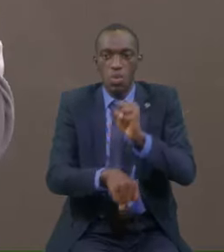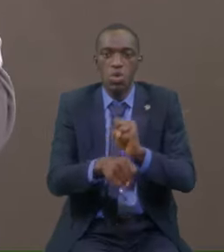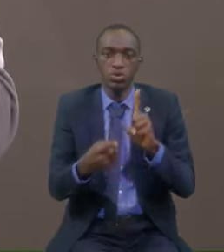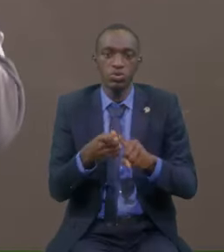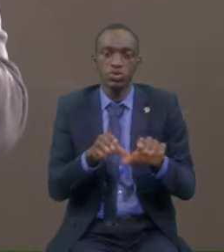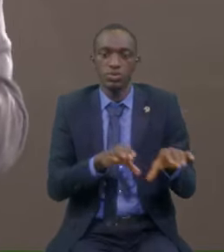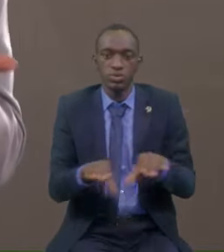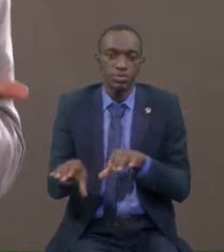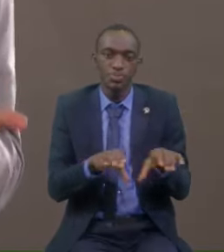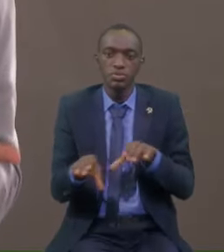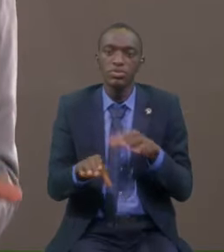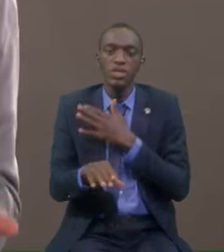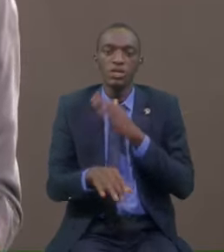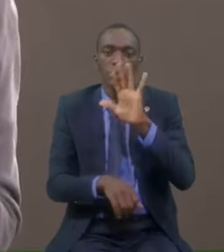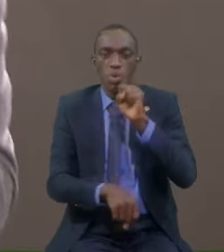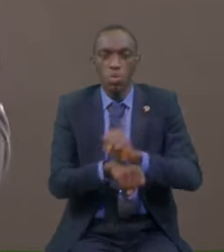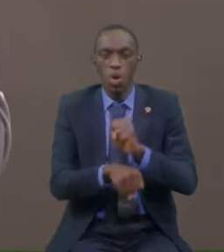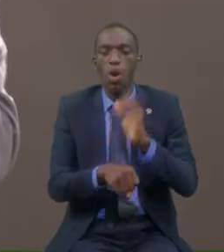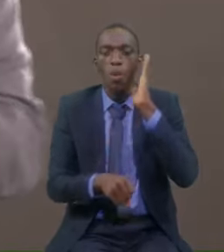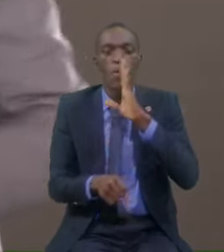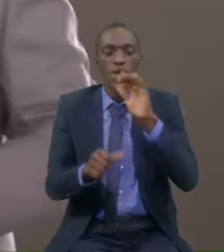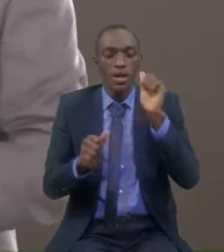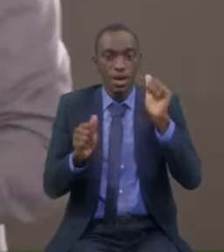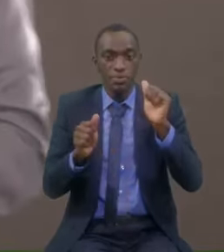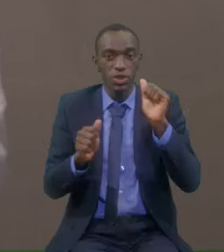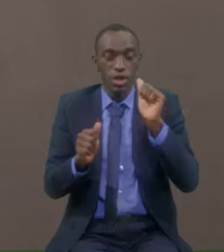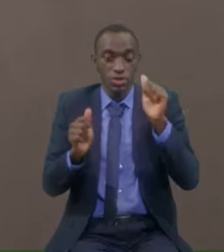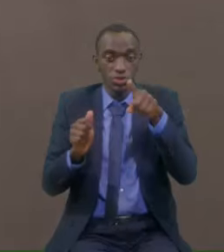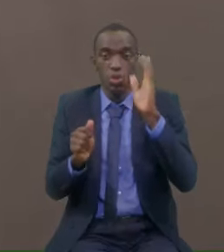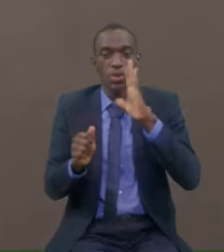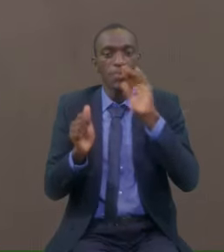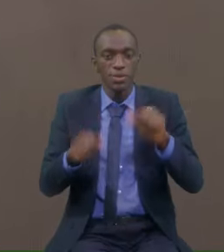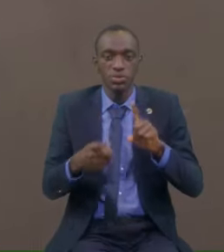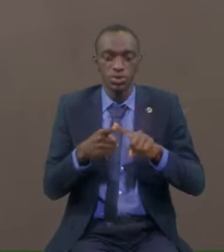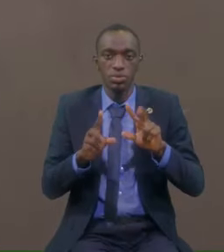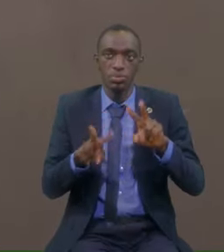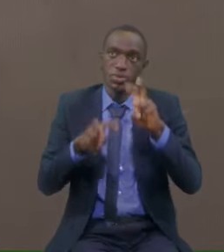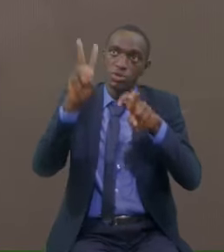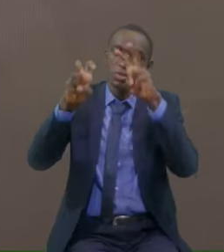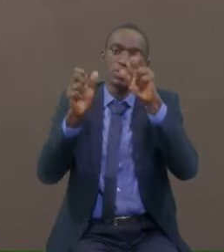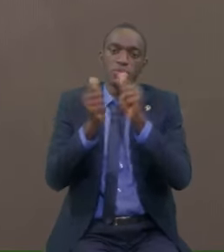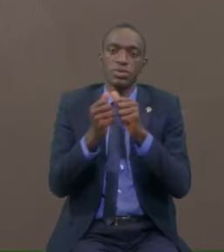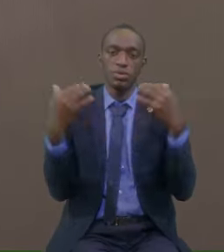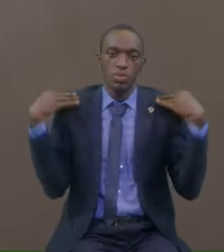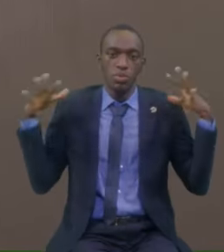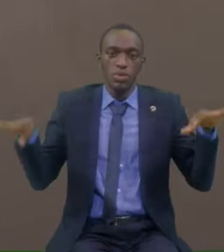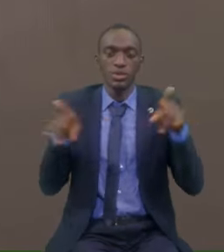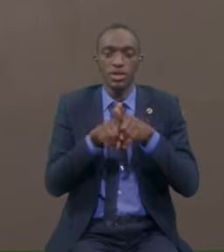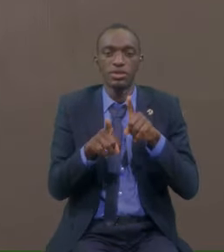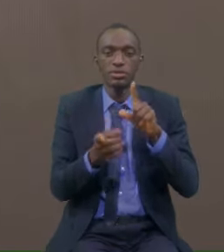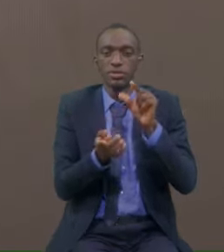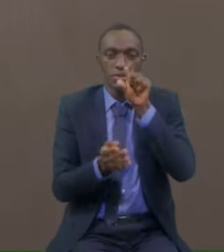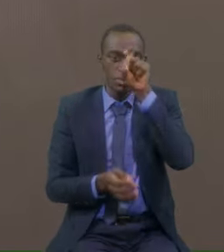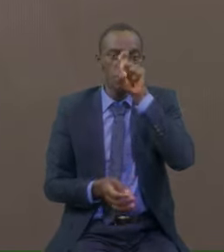mount up with wings as eagles. They shall run and not be